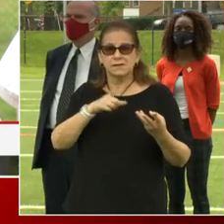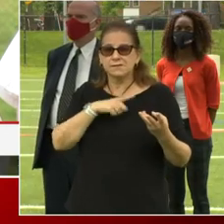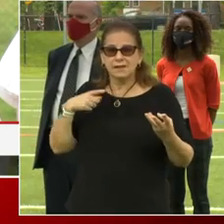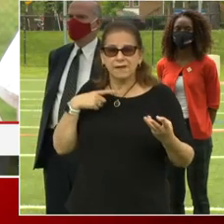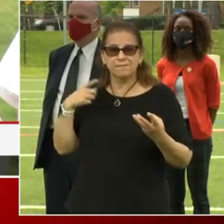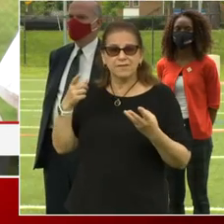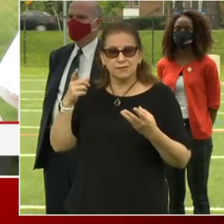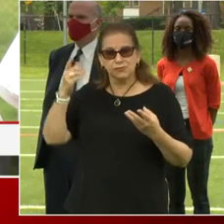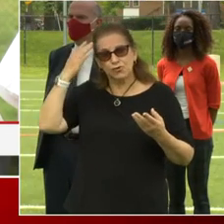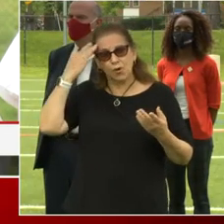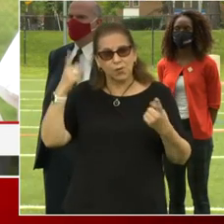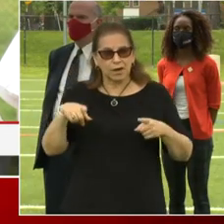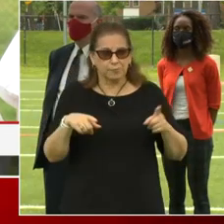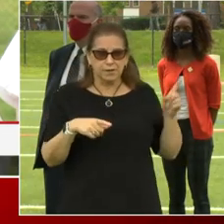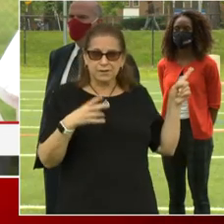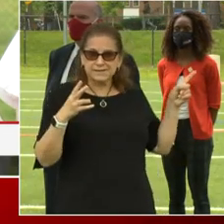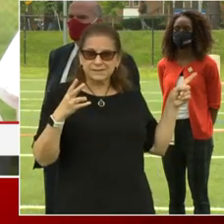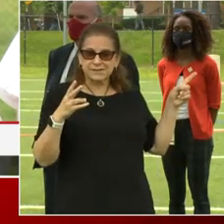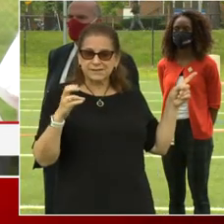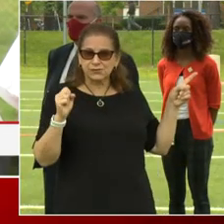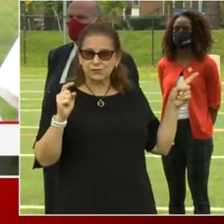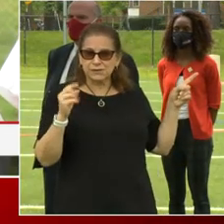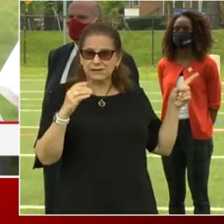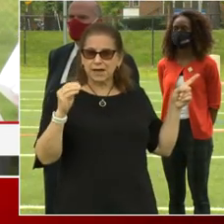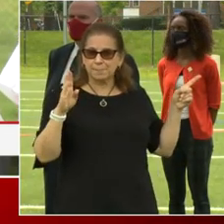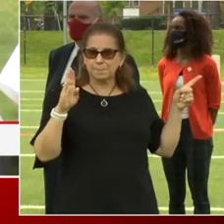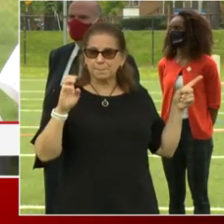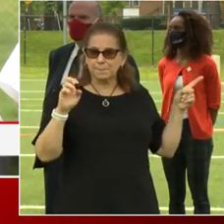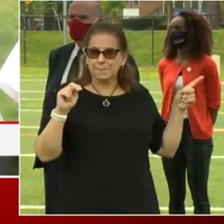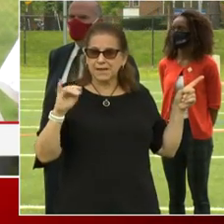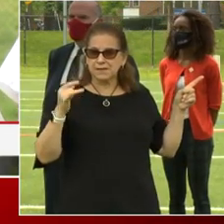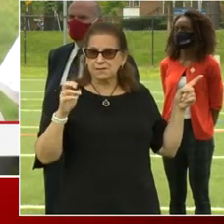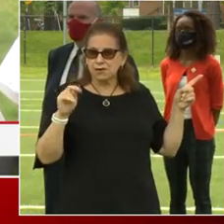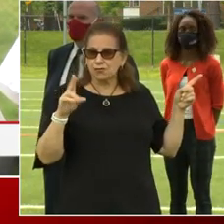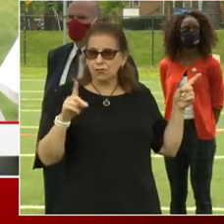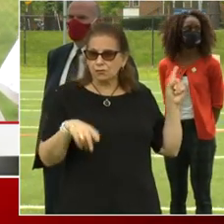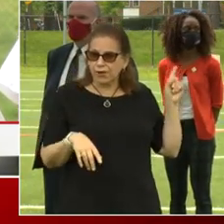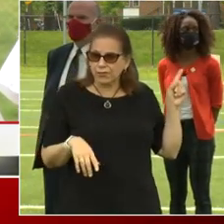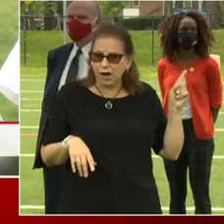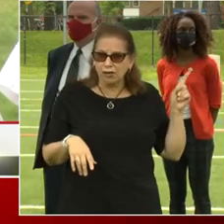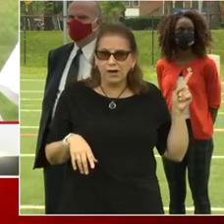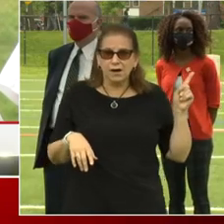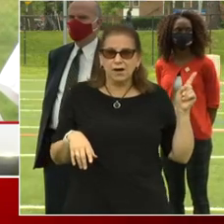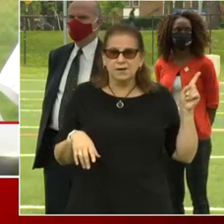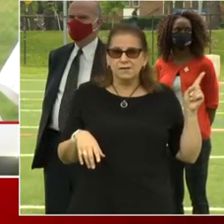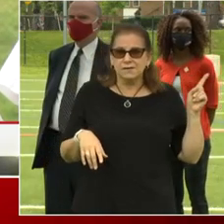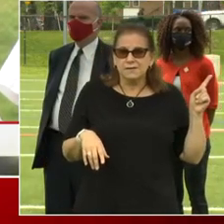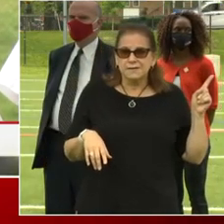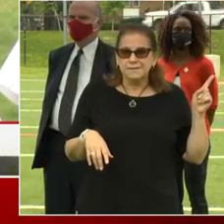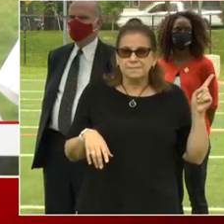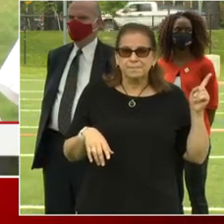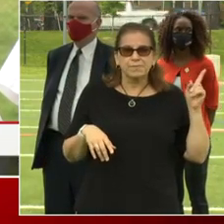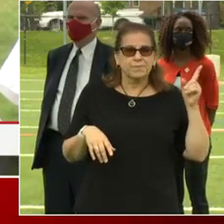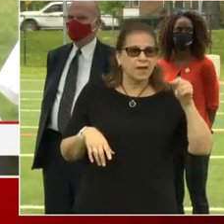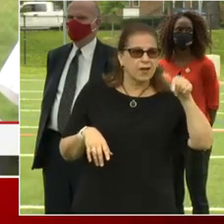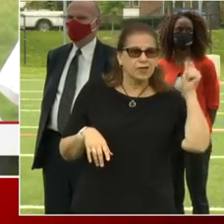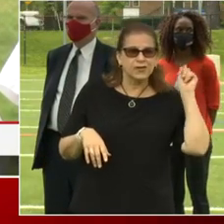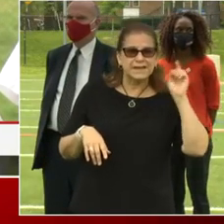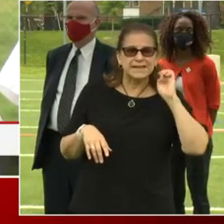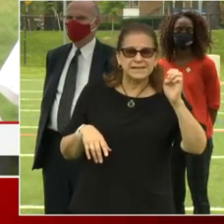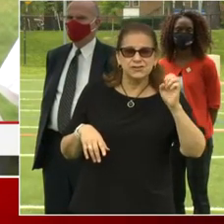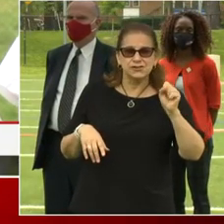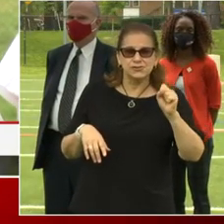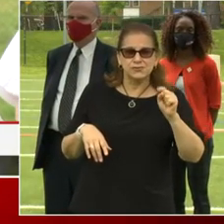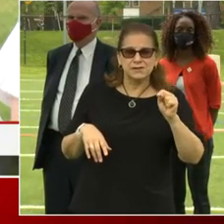up there at 17th and Benning and 16th and Benning and Isherwood and East Street. We can make